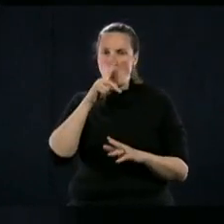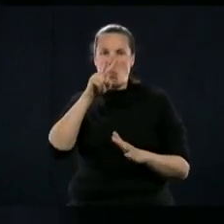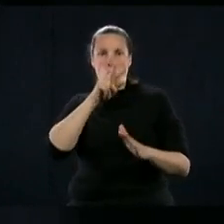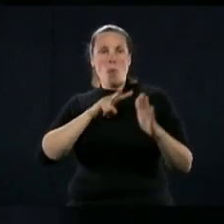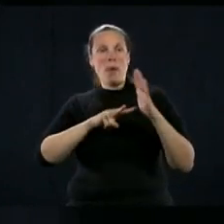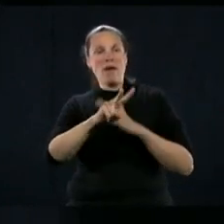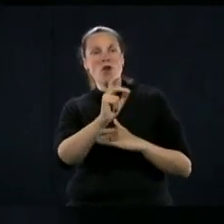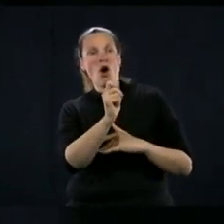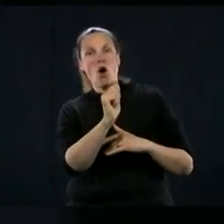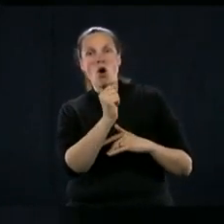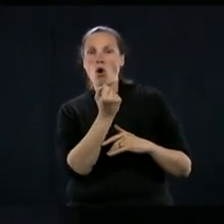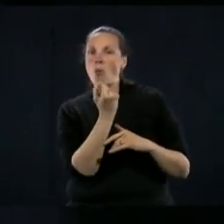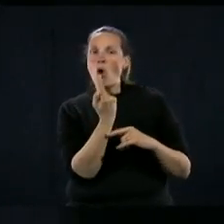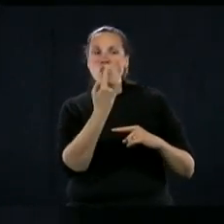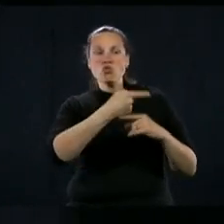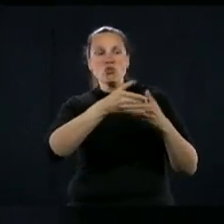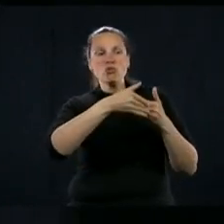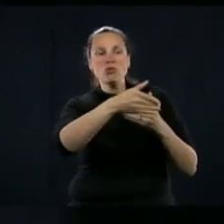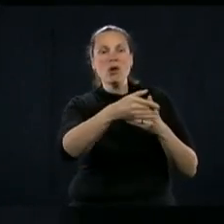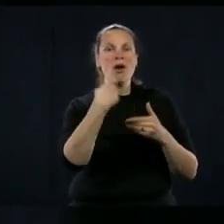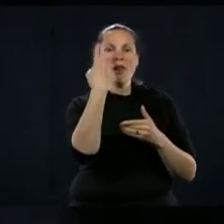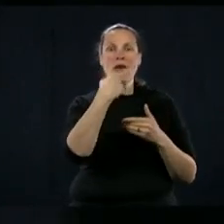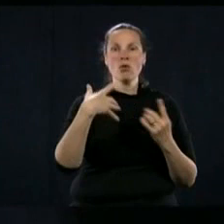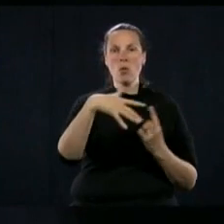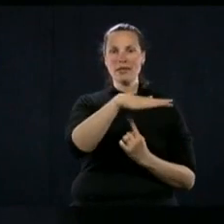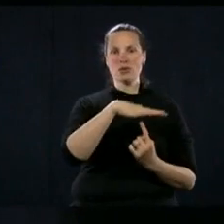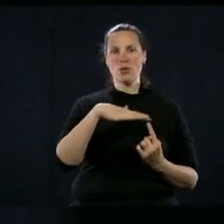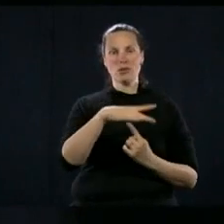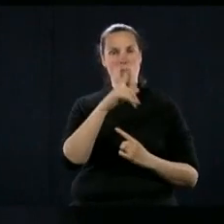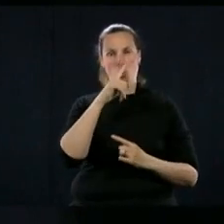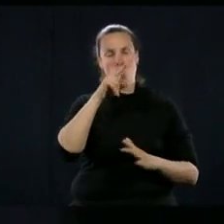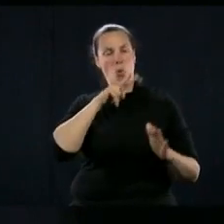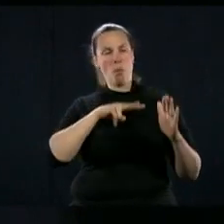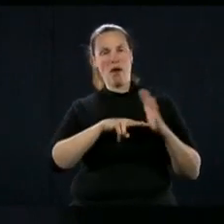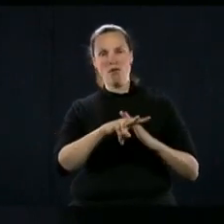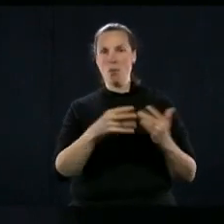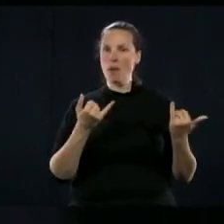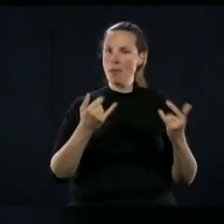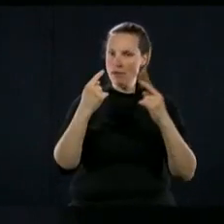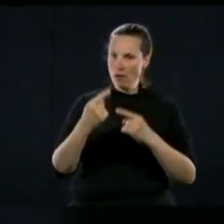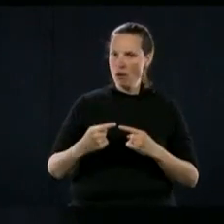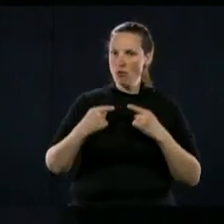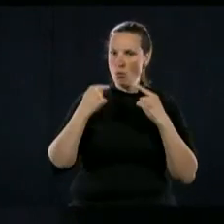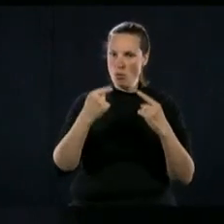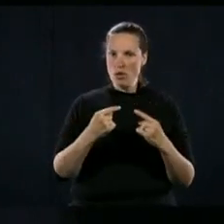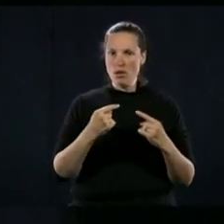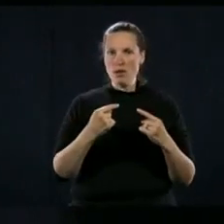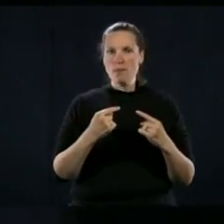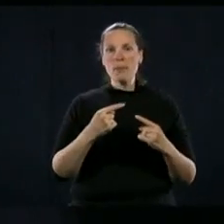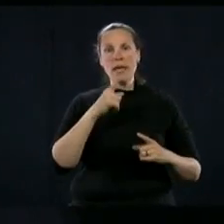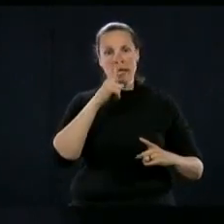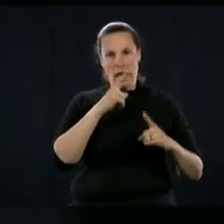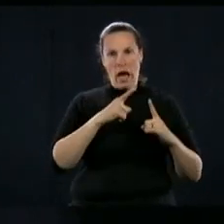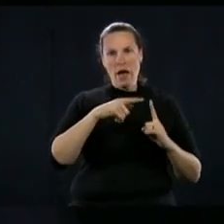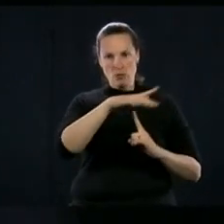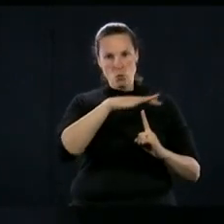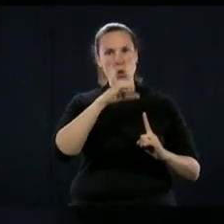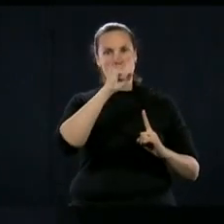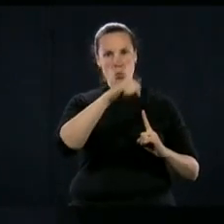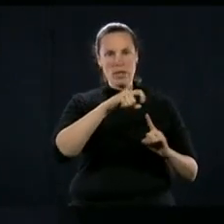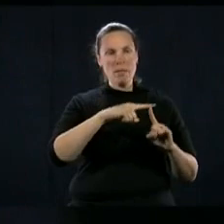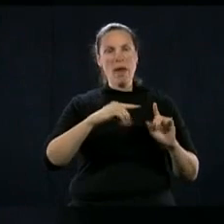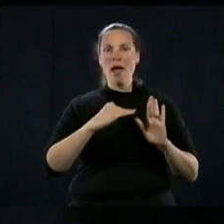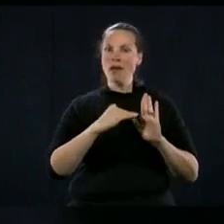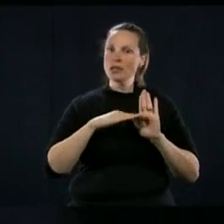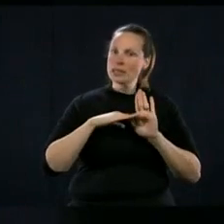where we're going to be in 11 days. What we do know is that the situation is relatively stable but critical. But